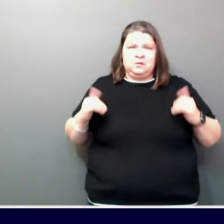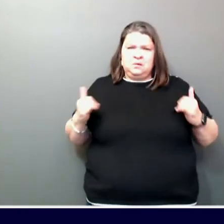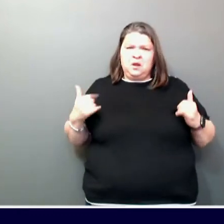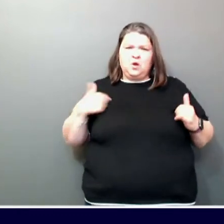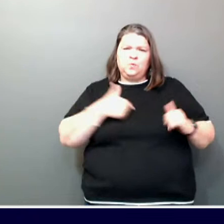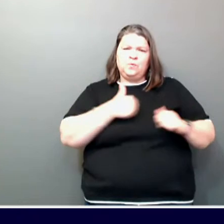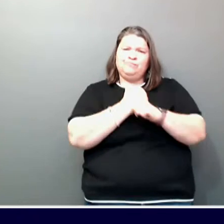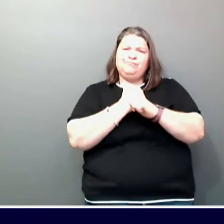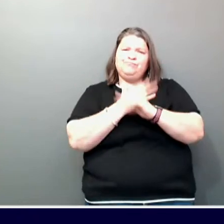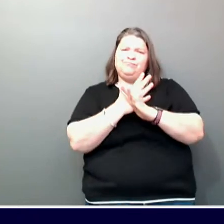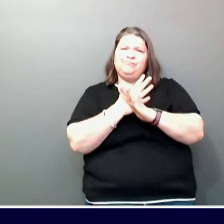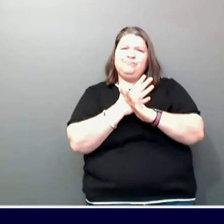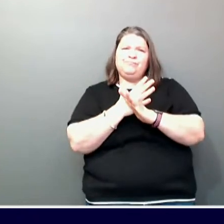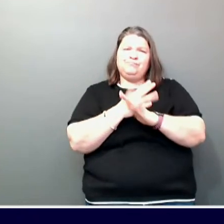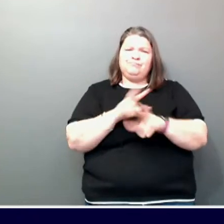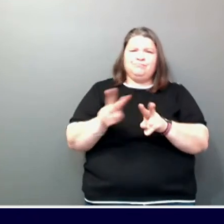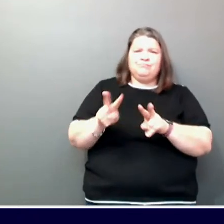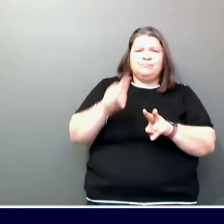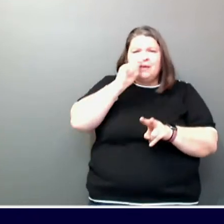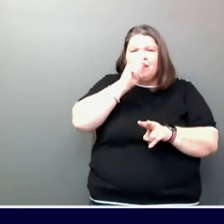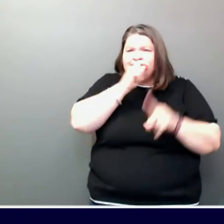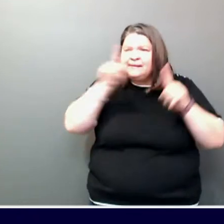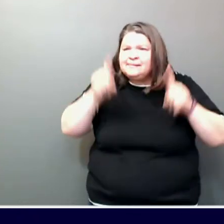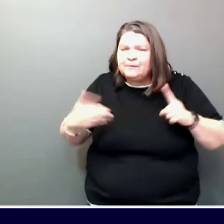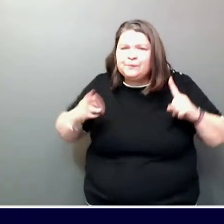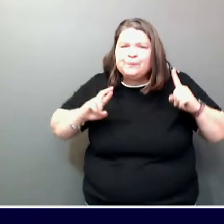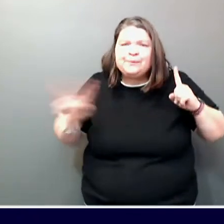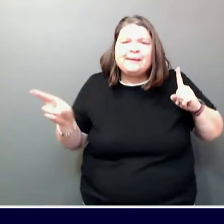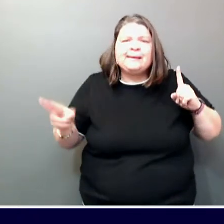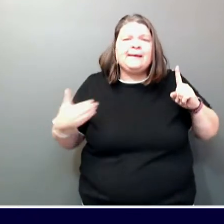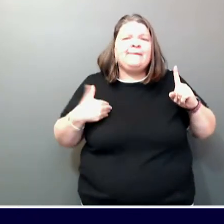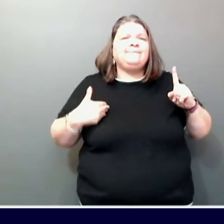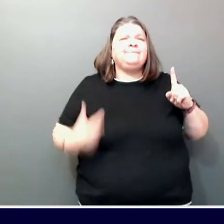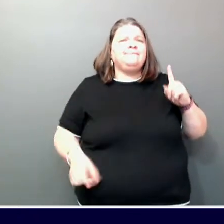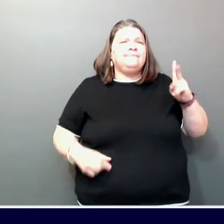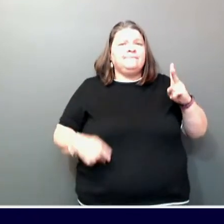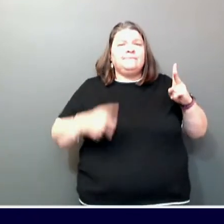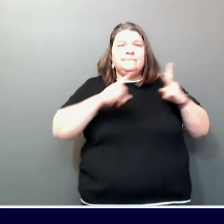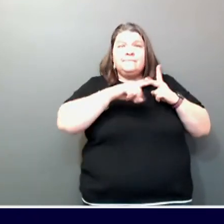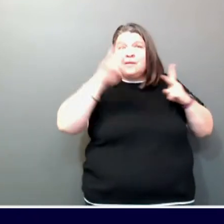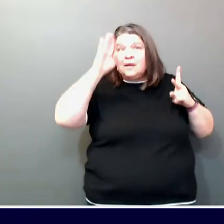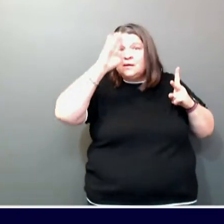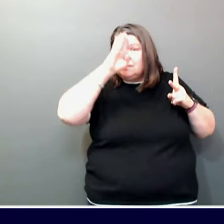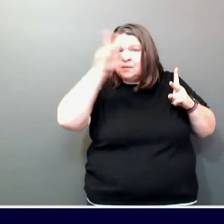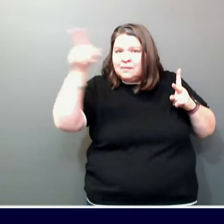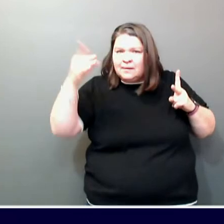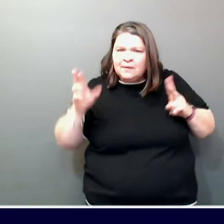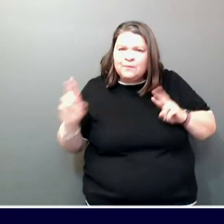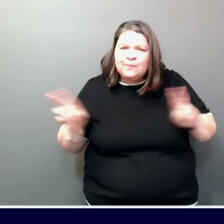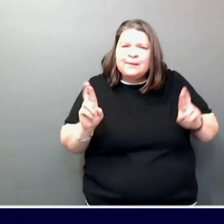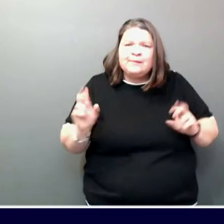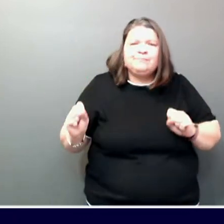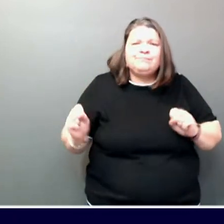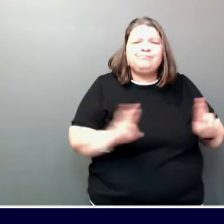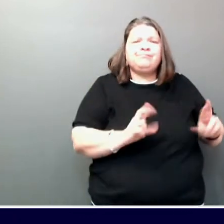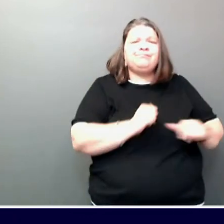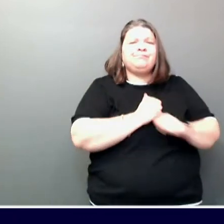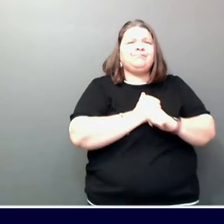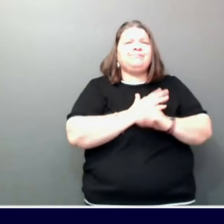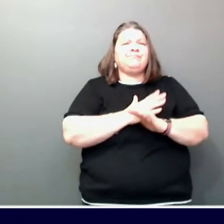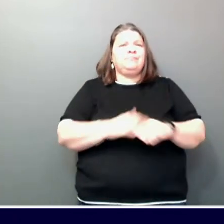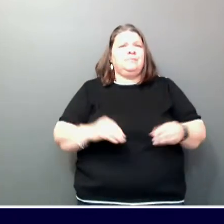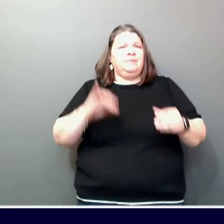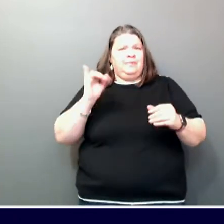in that situation. We have learned a lot about a hospital plan. How do we make sure we maintain our hospital capacity if we see